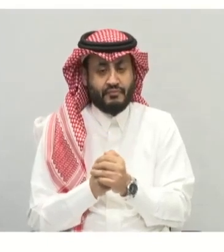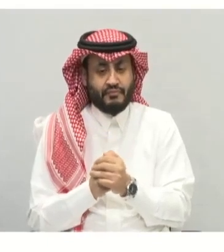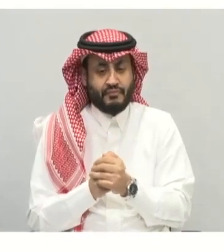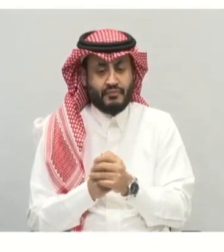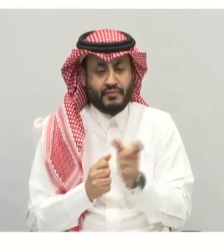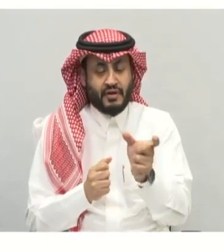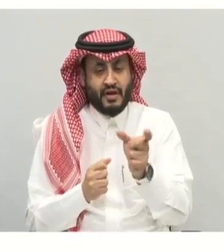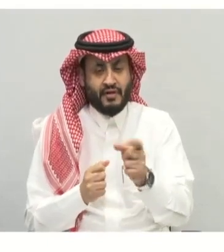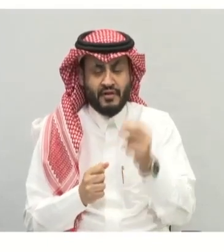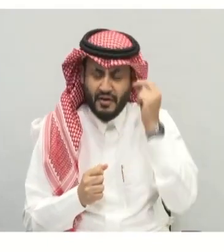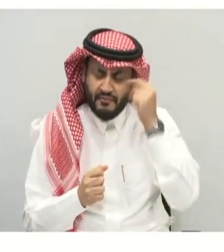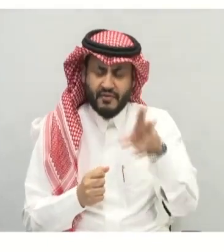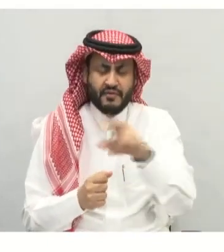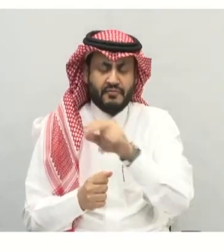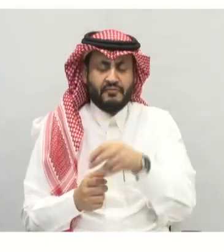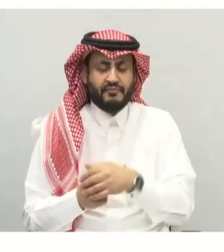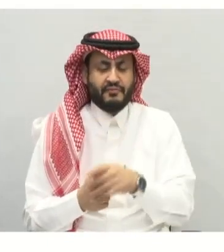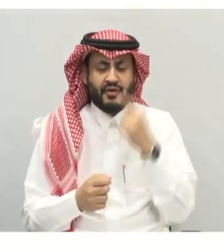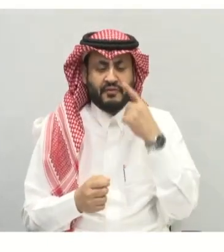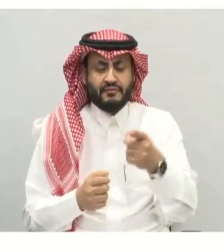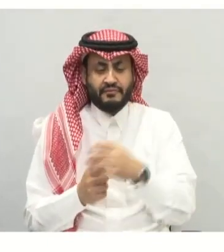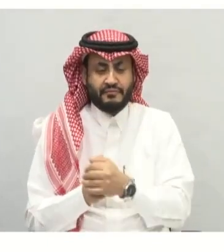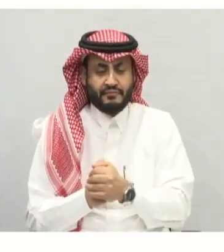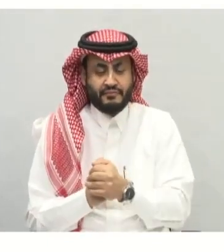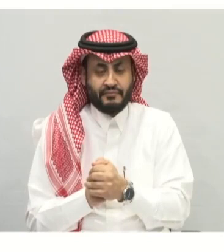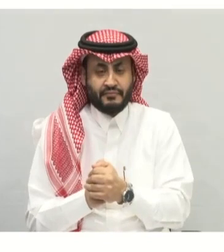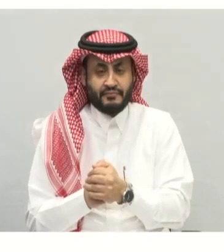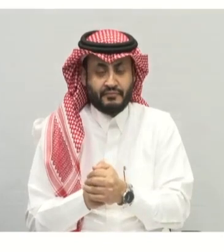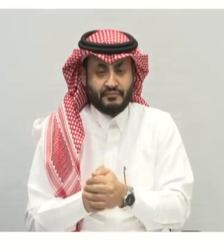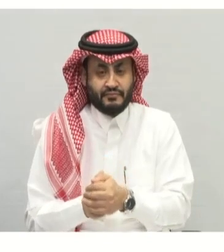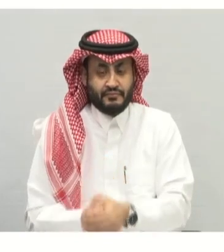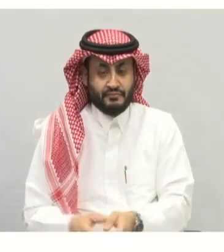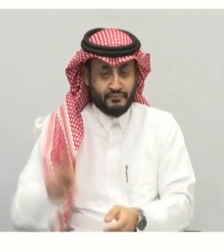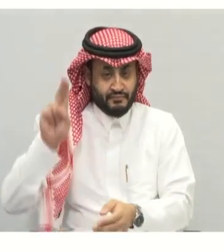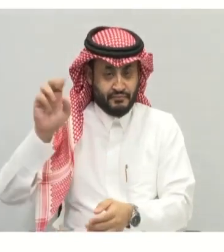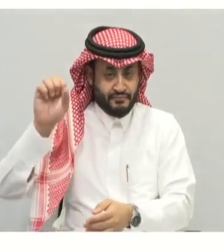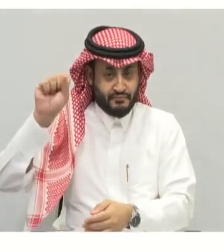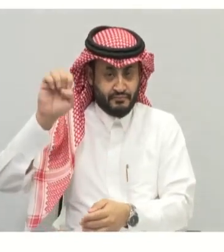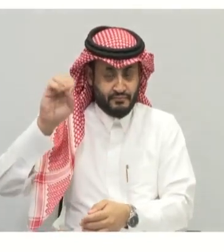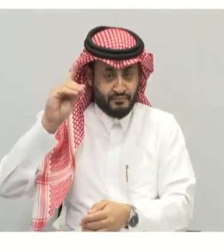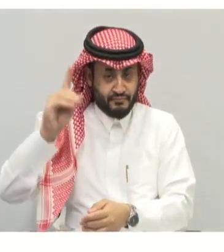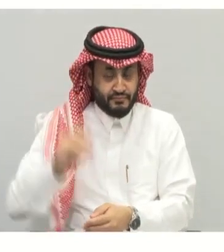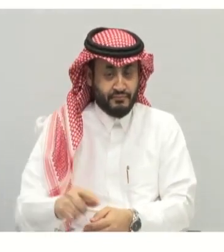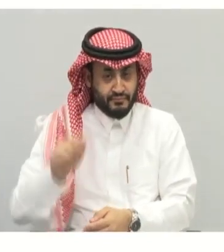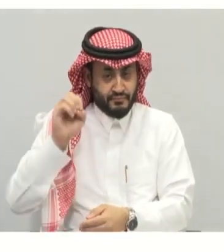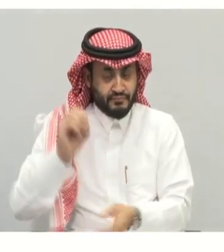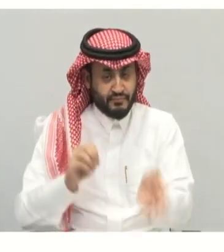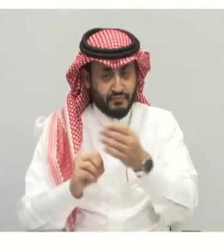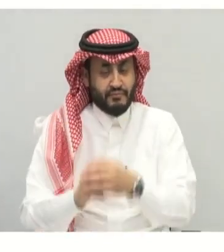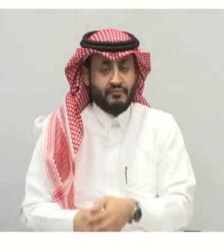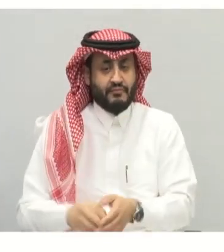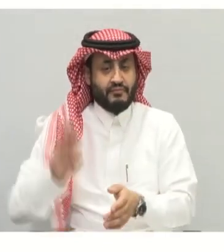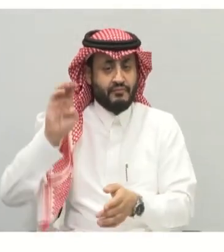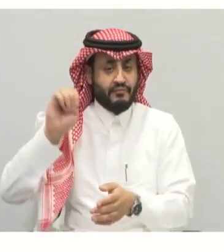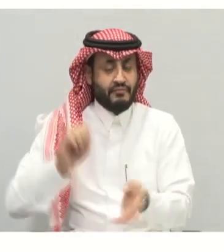is something to be familiar with like for example when we said I am not used to eating with chopsticks so